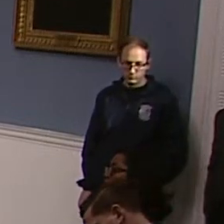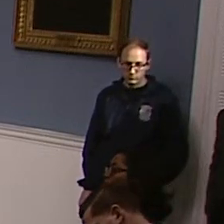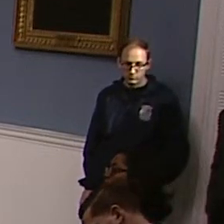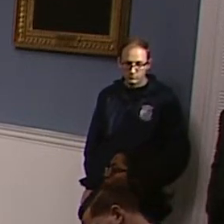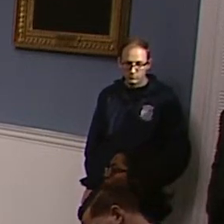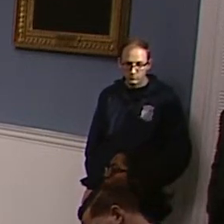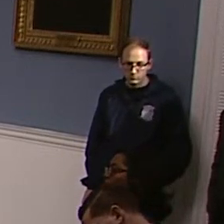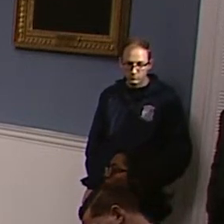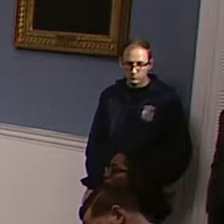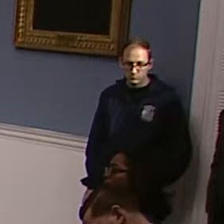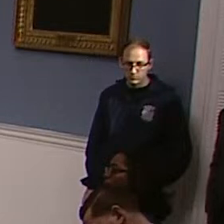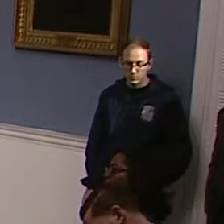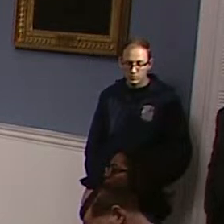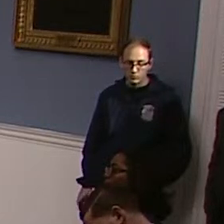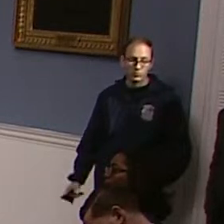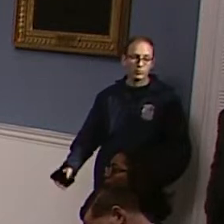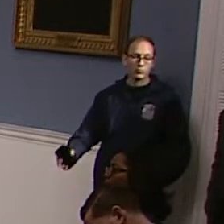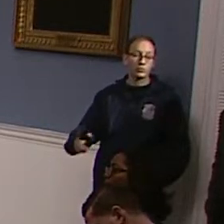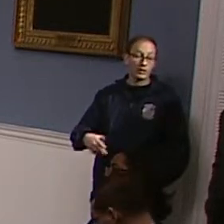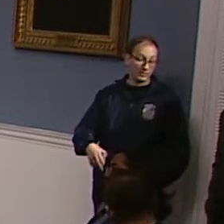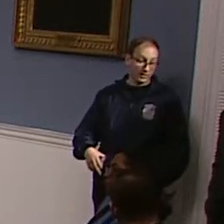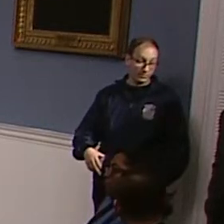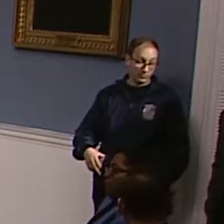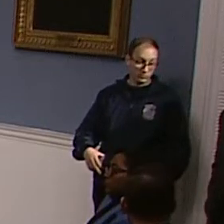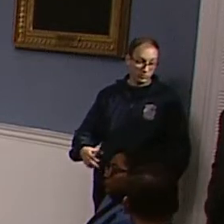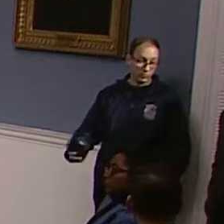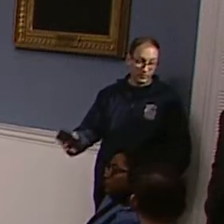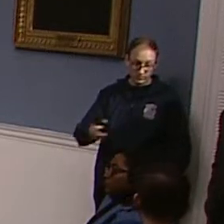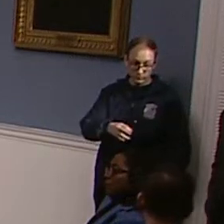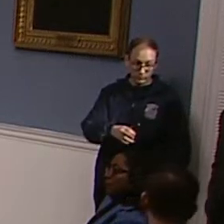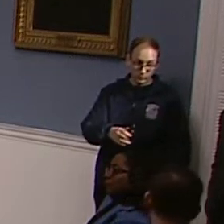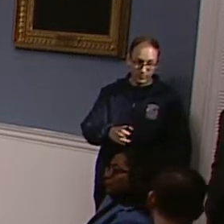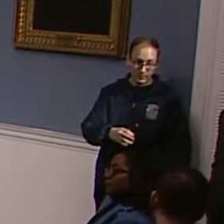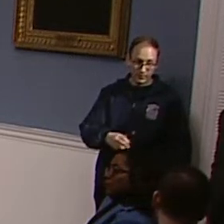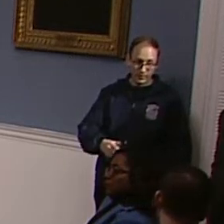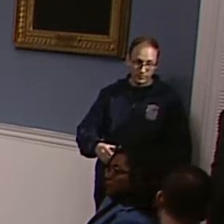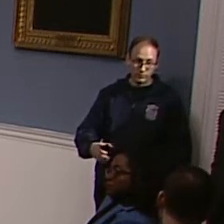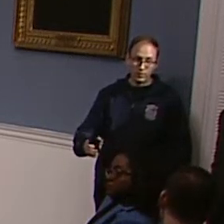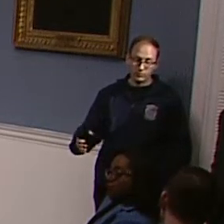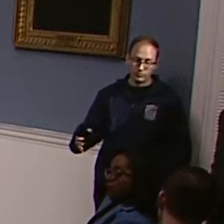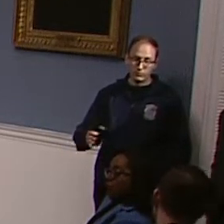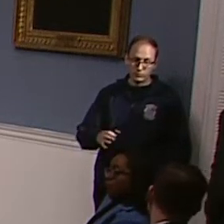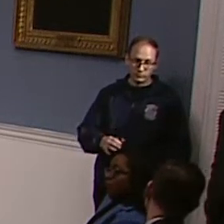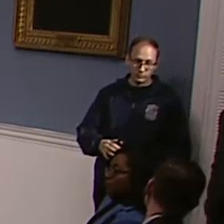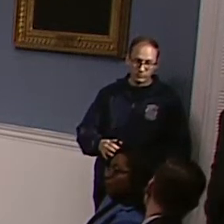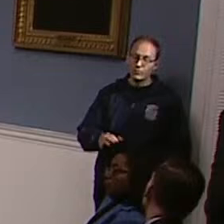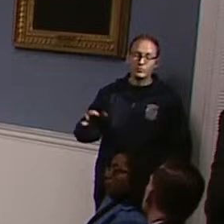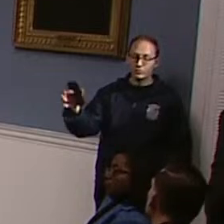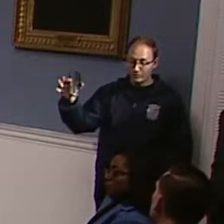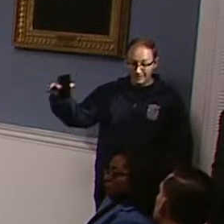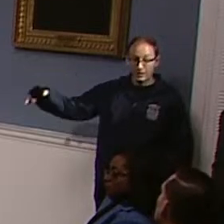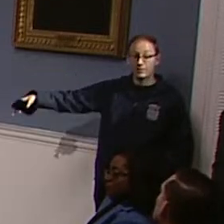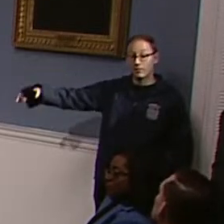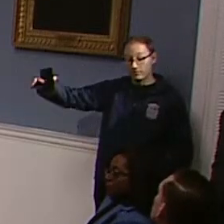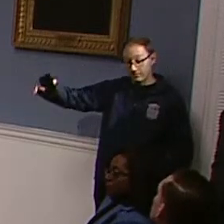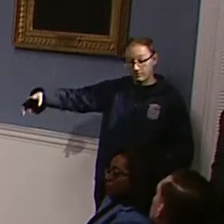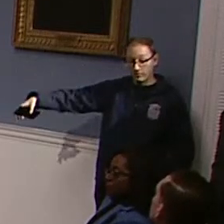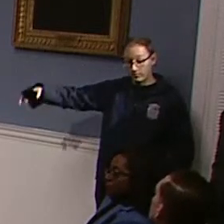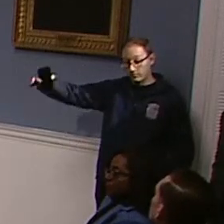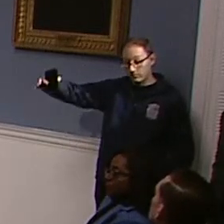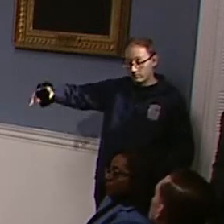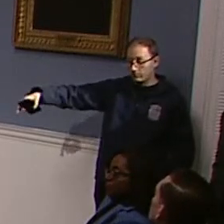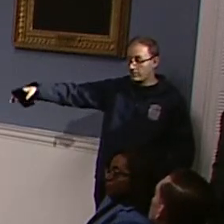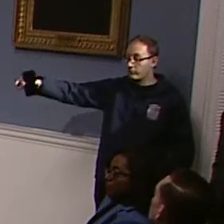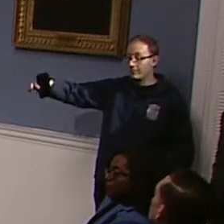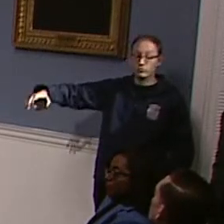is the how many stops bill that just passed the city council. We're doing on topic, so we can. Yeah, but this has to do with public safety. We're doing on topic on the events, on